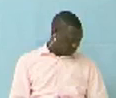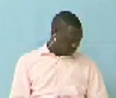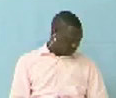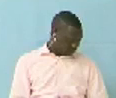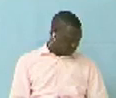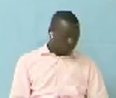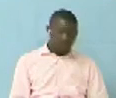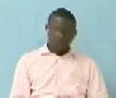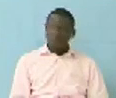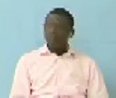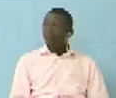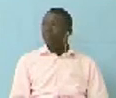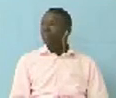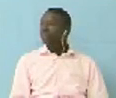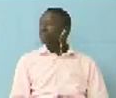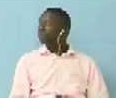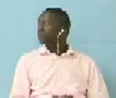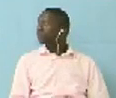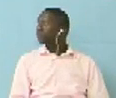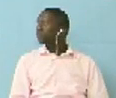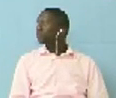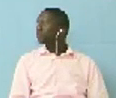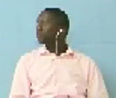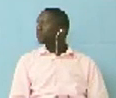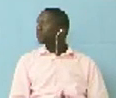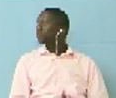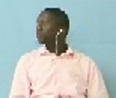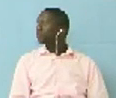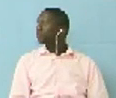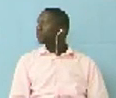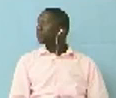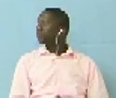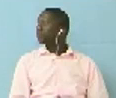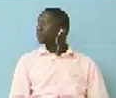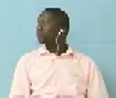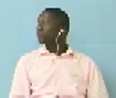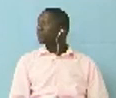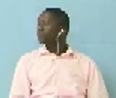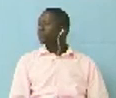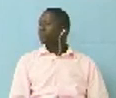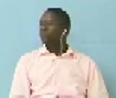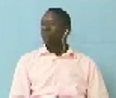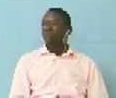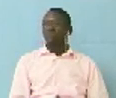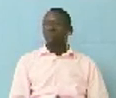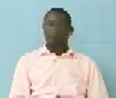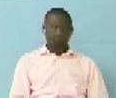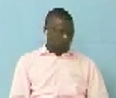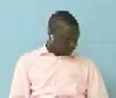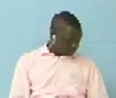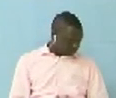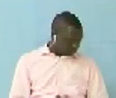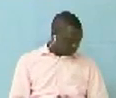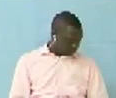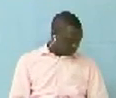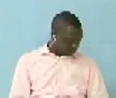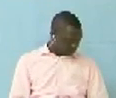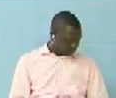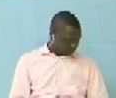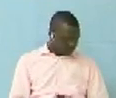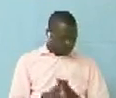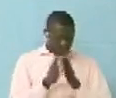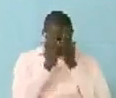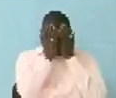you feel realizing that? Yeah, so I feel bad about it. I feel, I felt, so much helplessness,